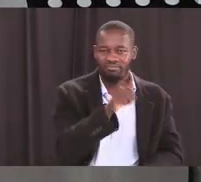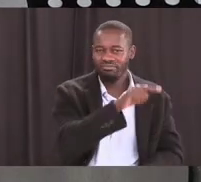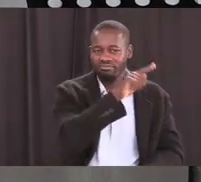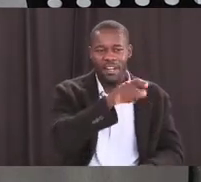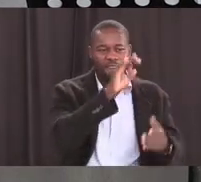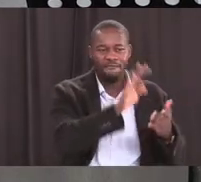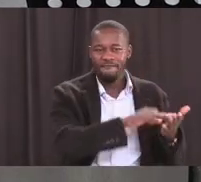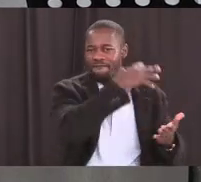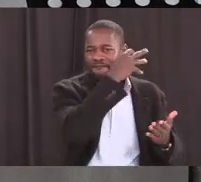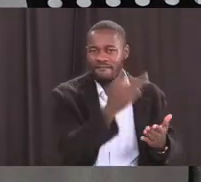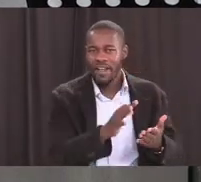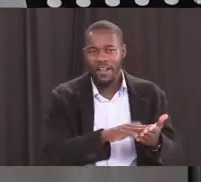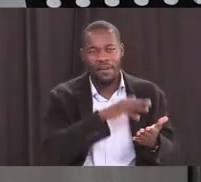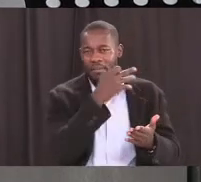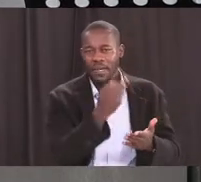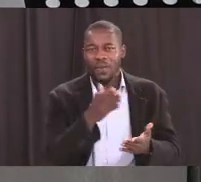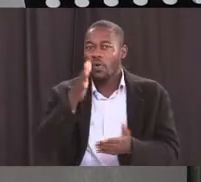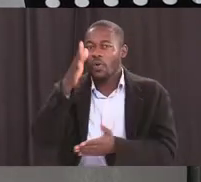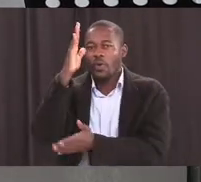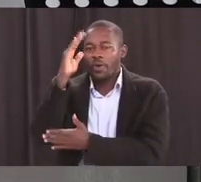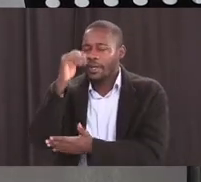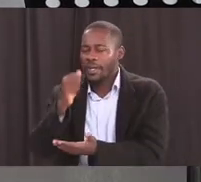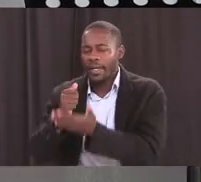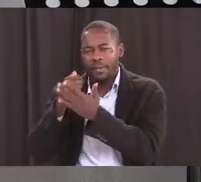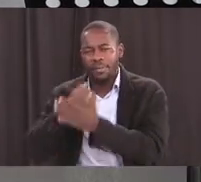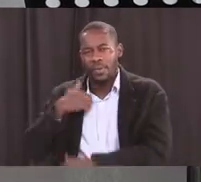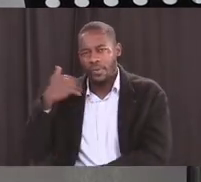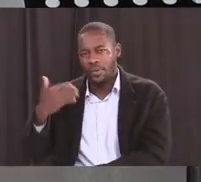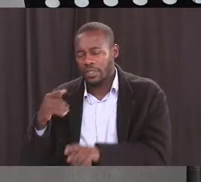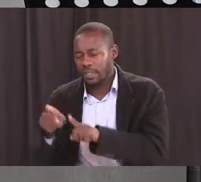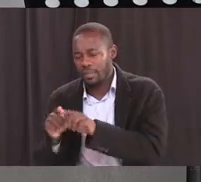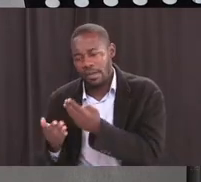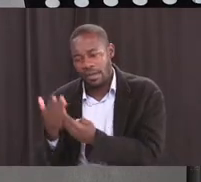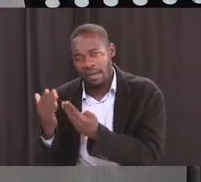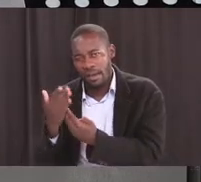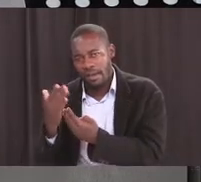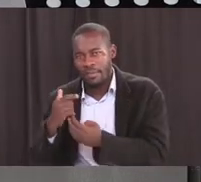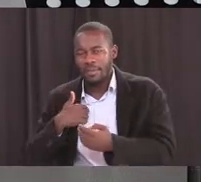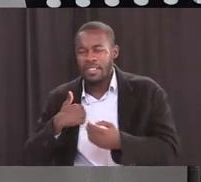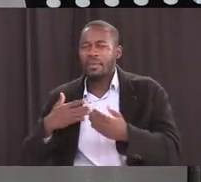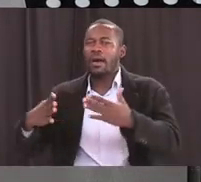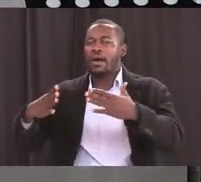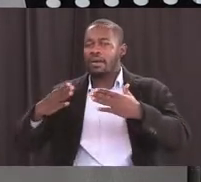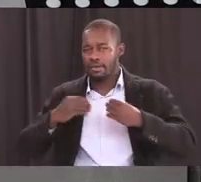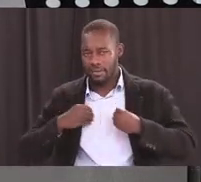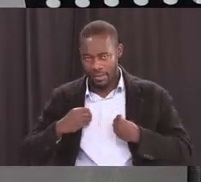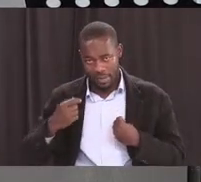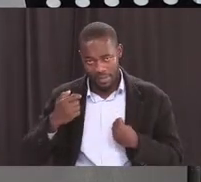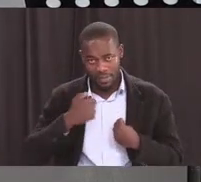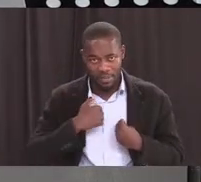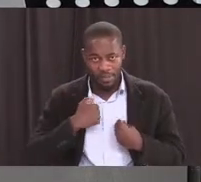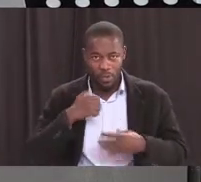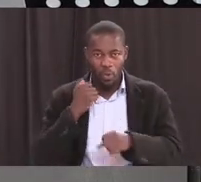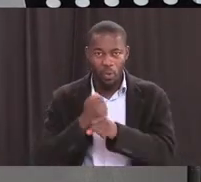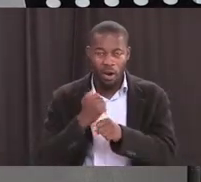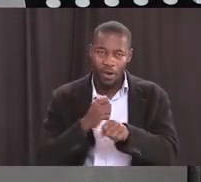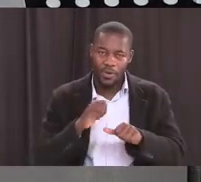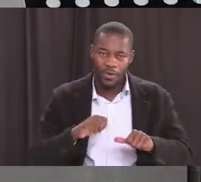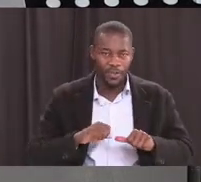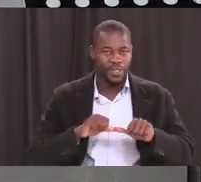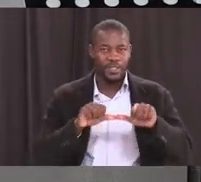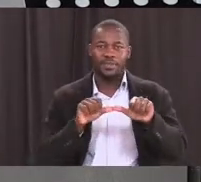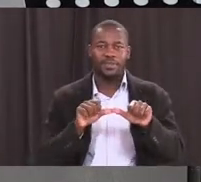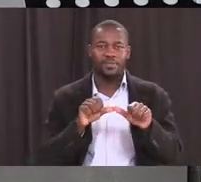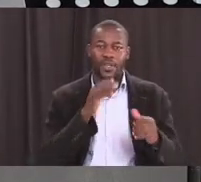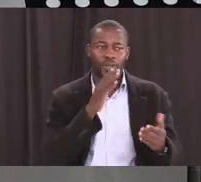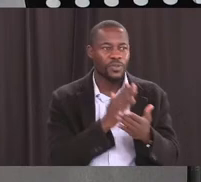has allowed me to begin missions endeavors in those places, giving me new opportunities and favor in